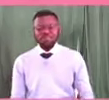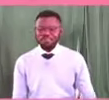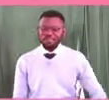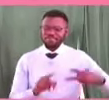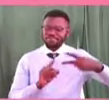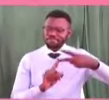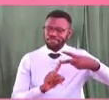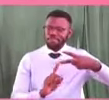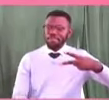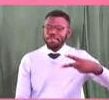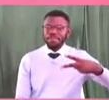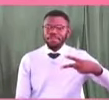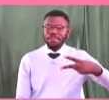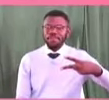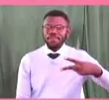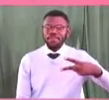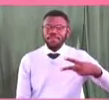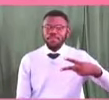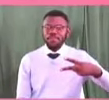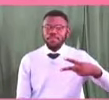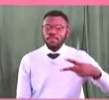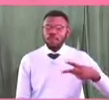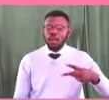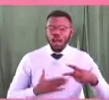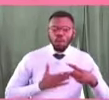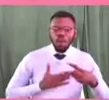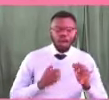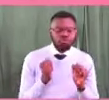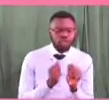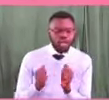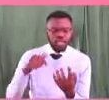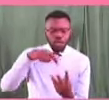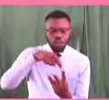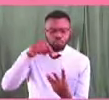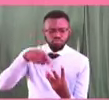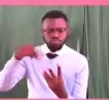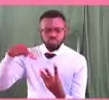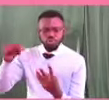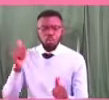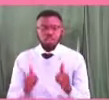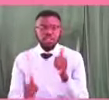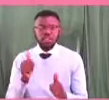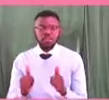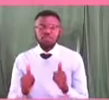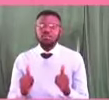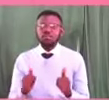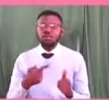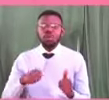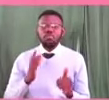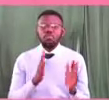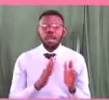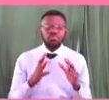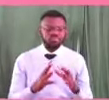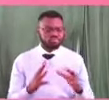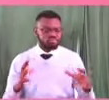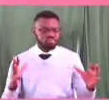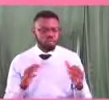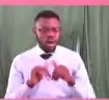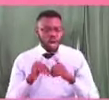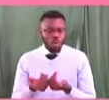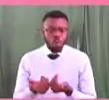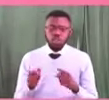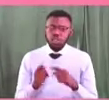Secondly, what are our strategic options for the expansion of coverage and improvement of